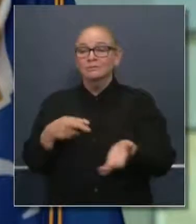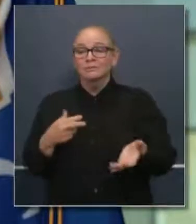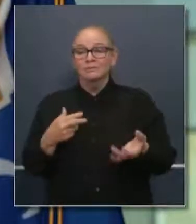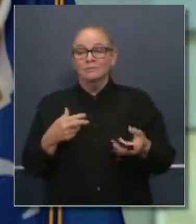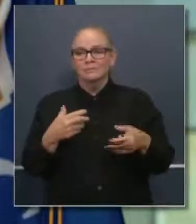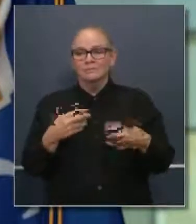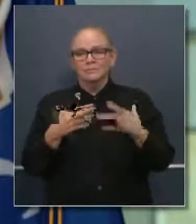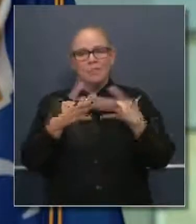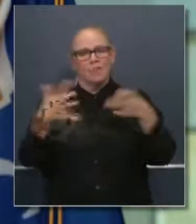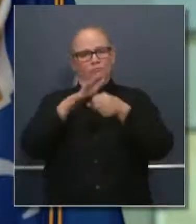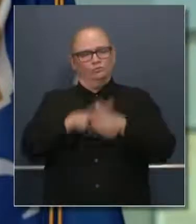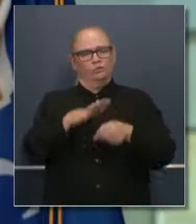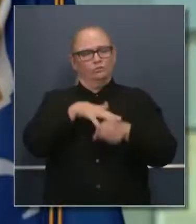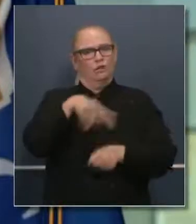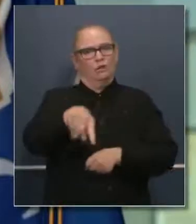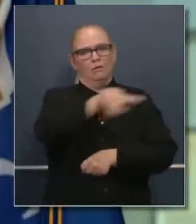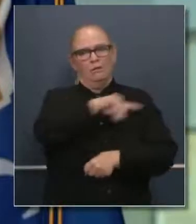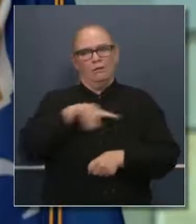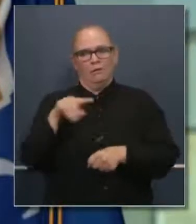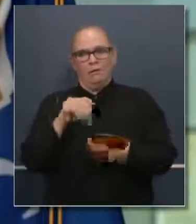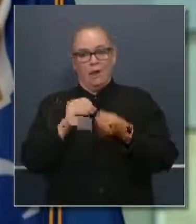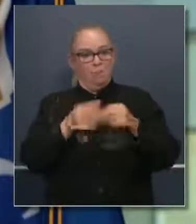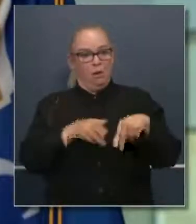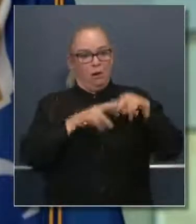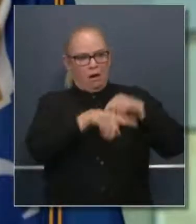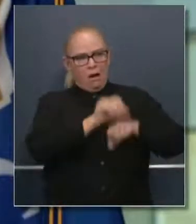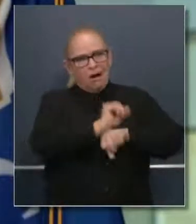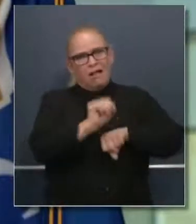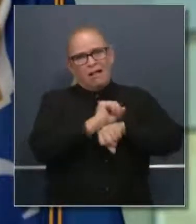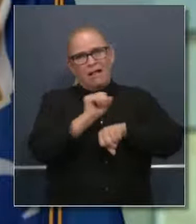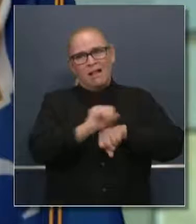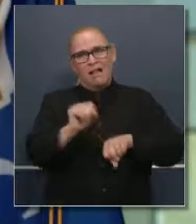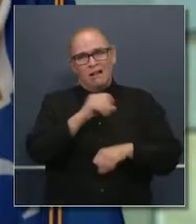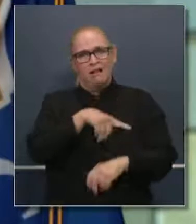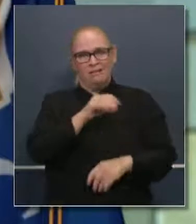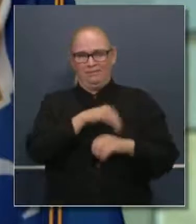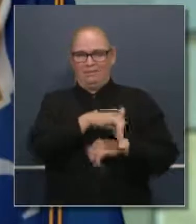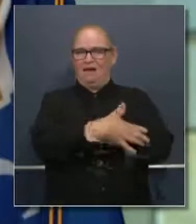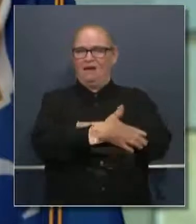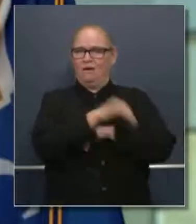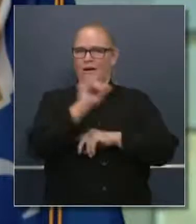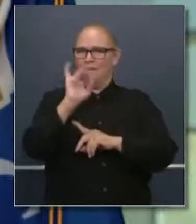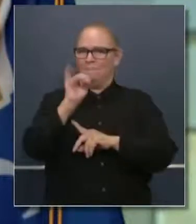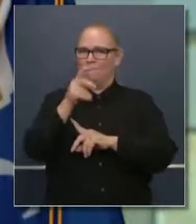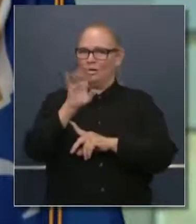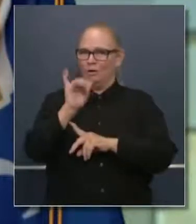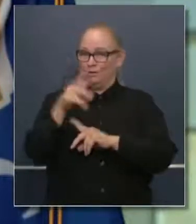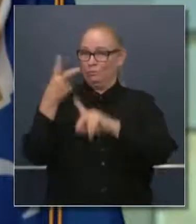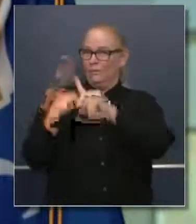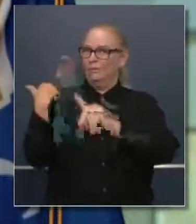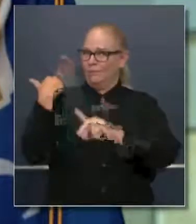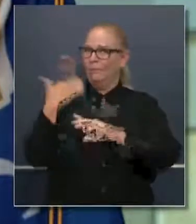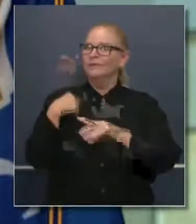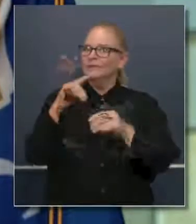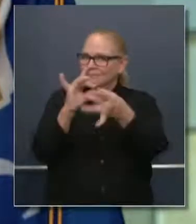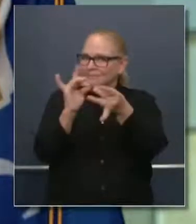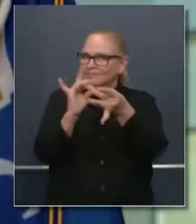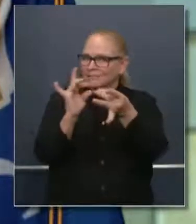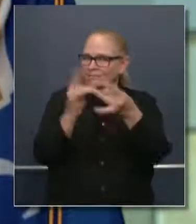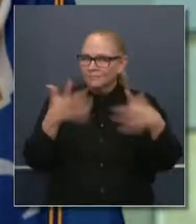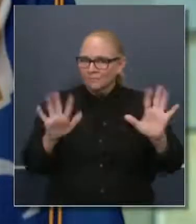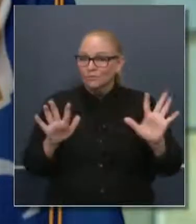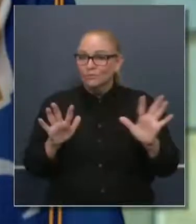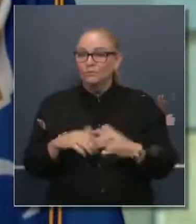that was placed because of this pandemic on the county. On June 1st, we committed to a new process, a